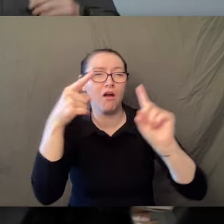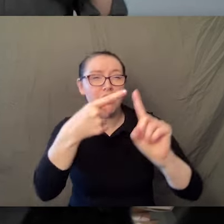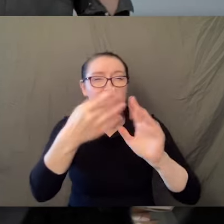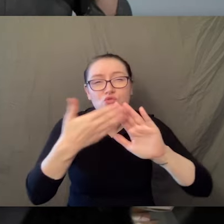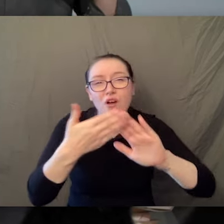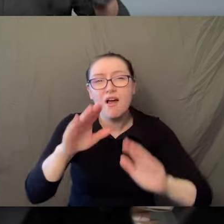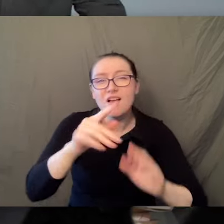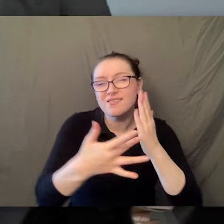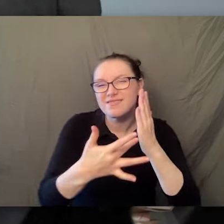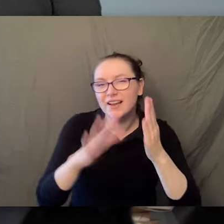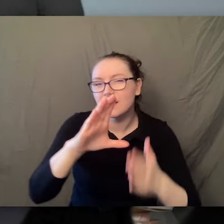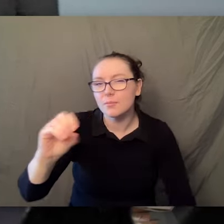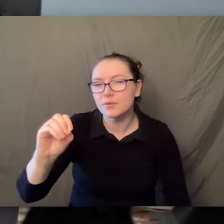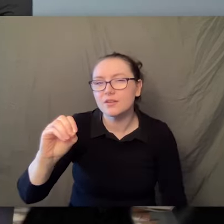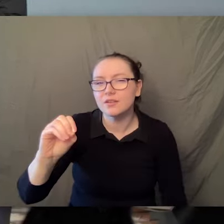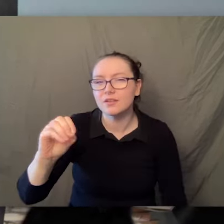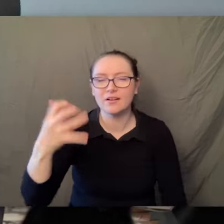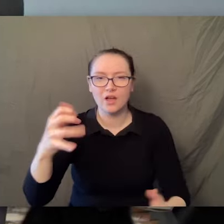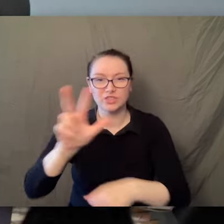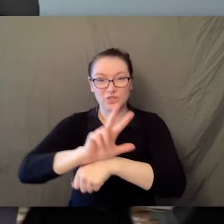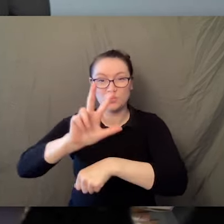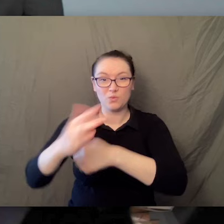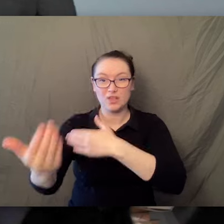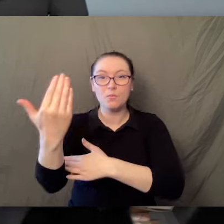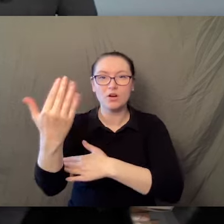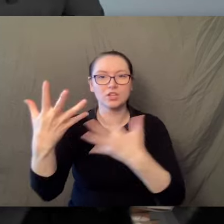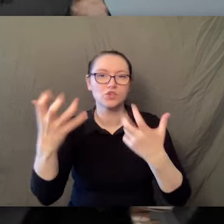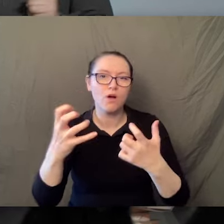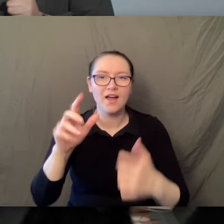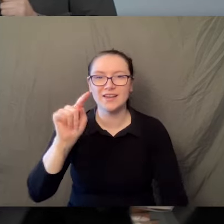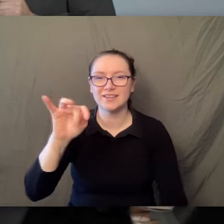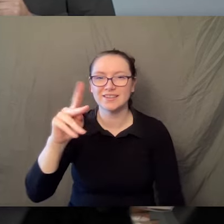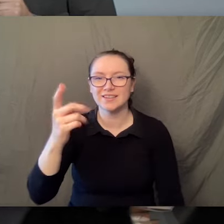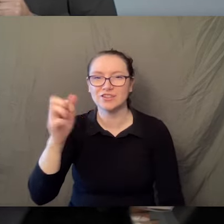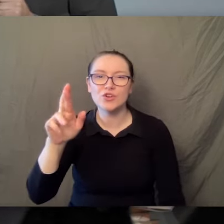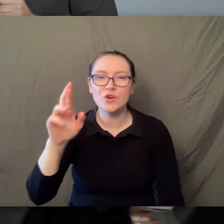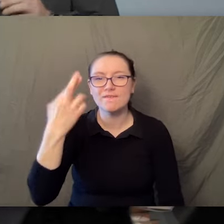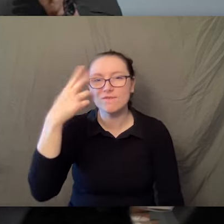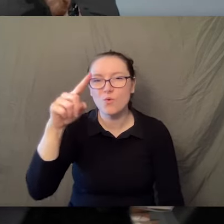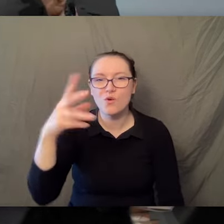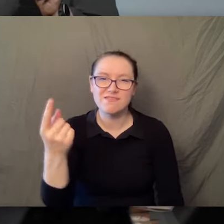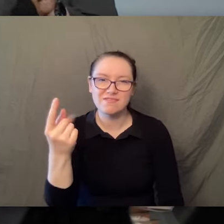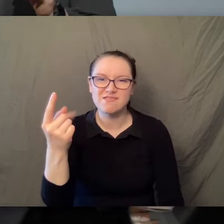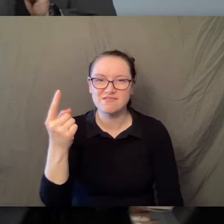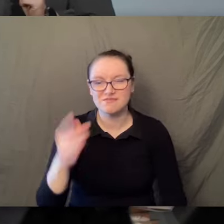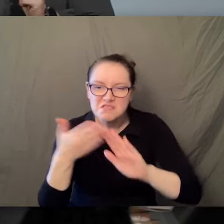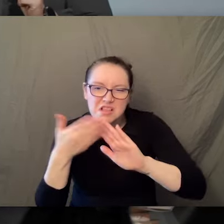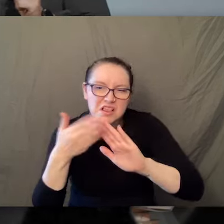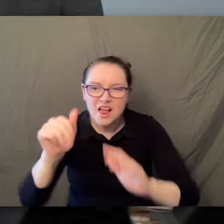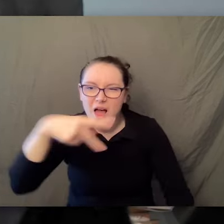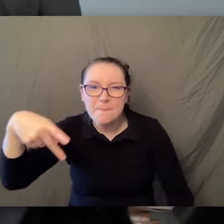big, running a tech company. Now, it's 3 a.m., and you're in a server room trying to get your app, Tinder for Dogs,